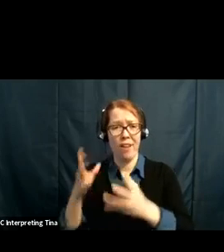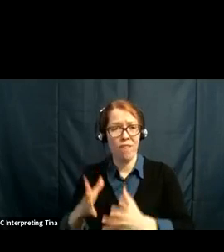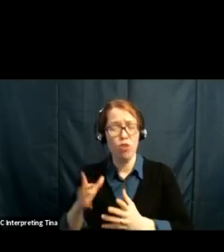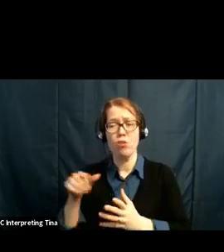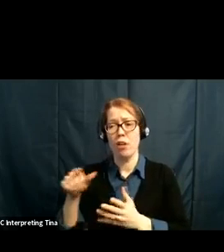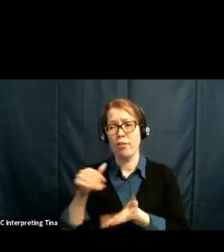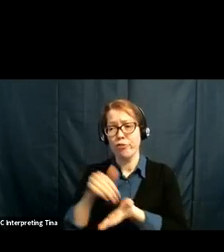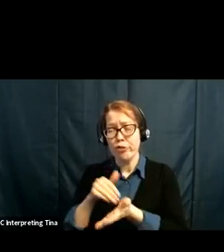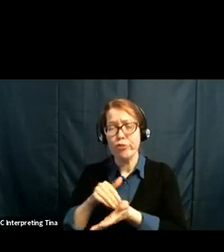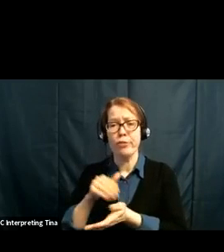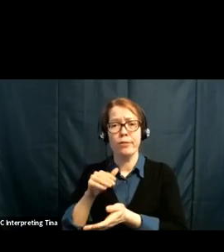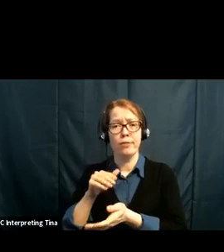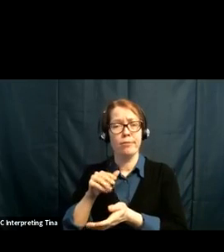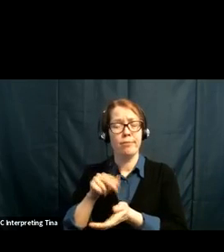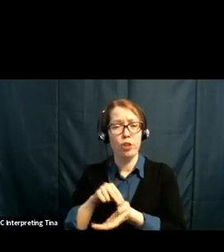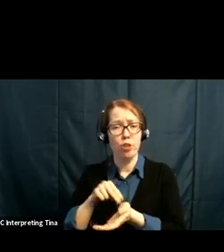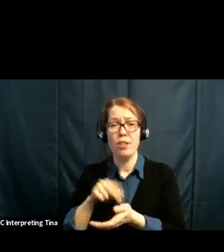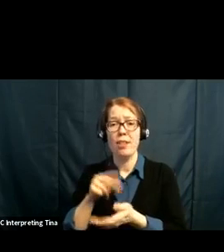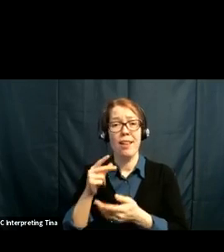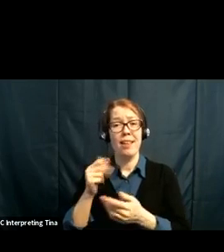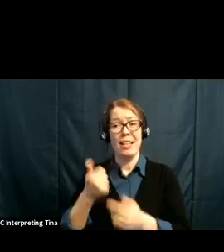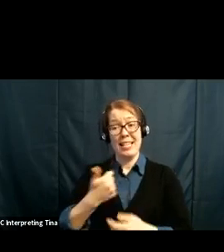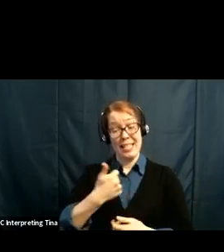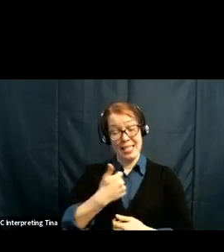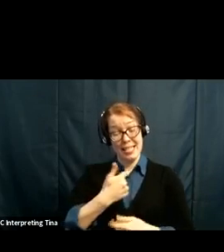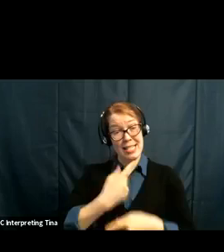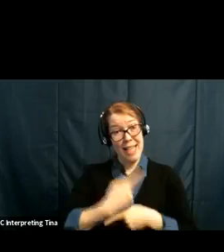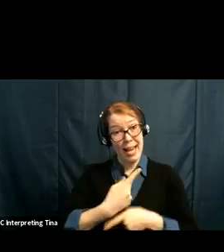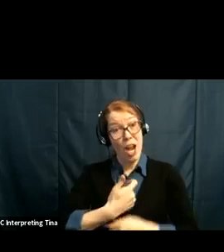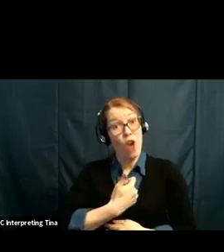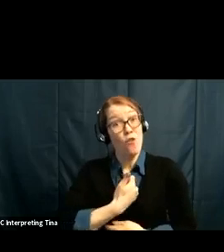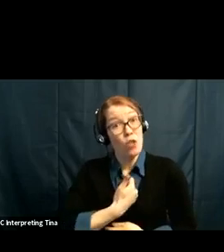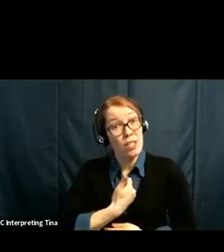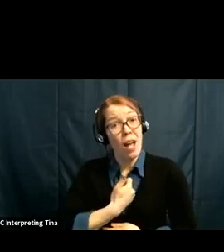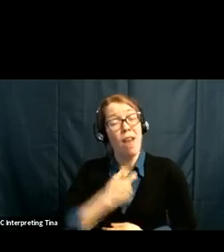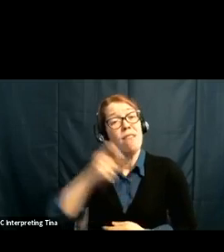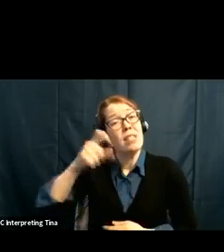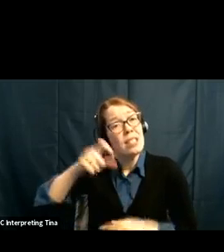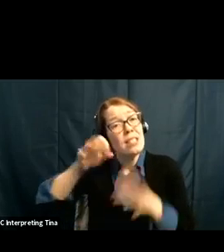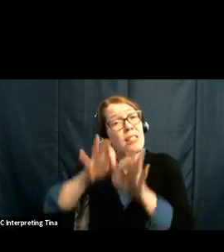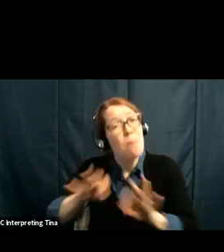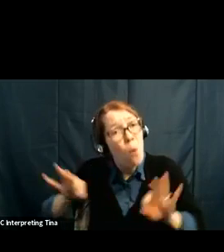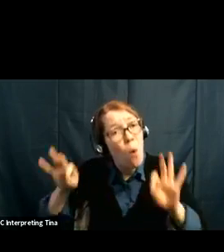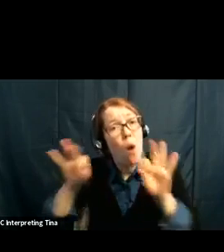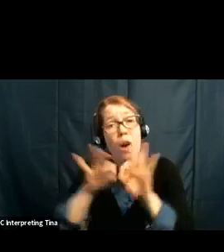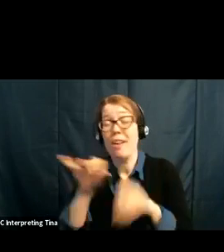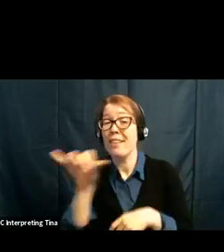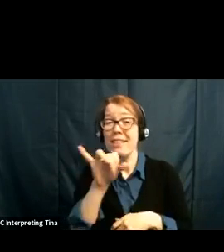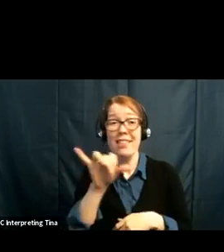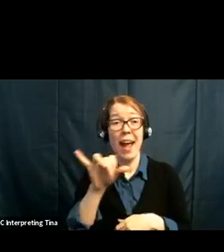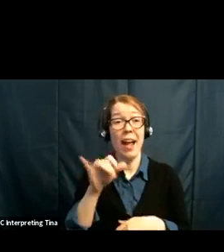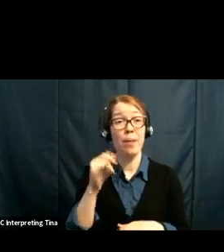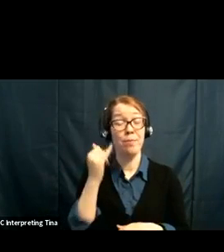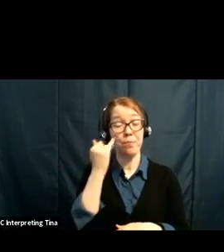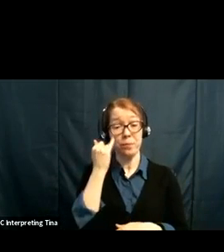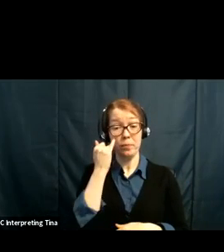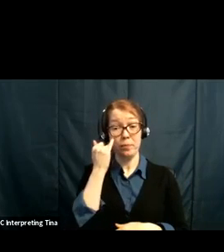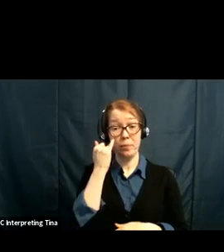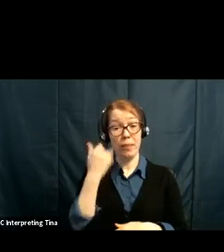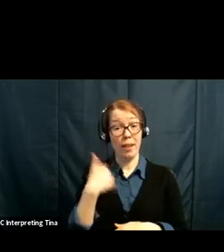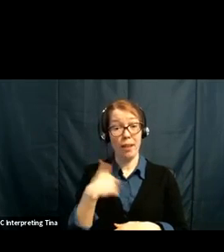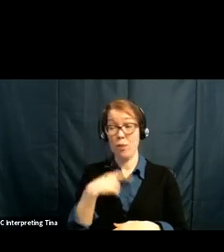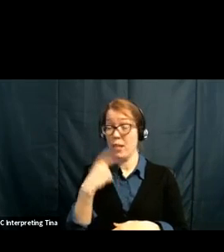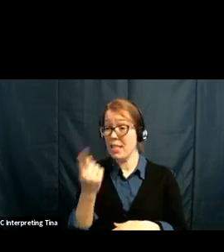And self-care is not selfish. Self-care is necessary. It's much like being on an airplane where we're asking our